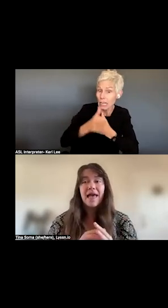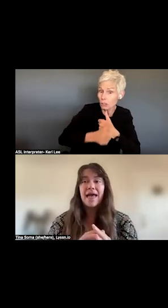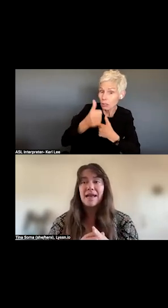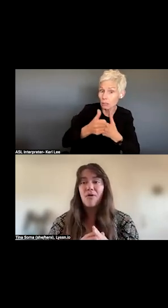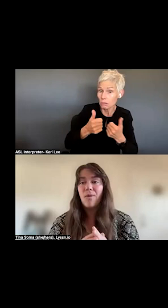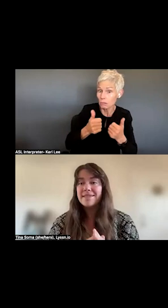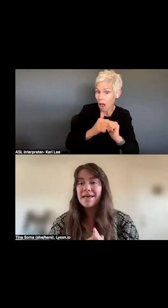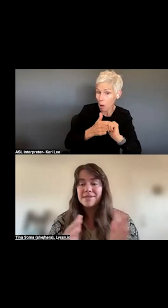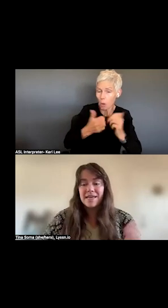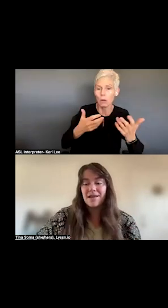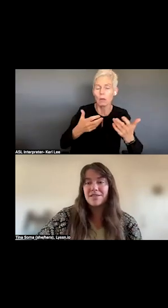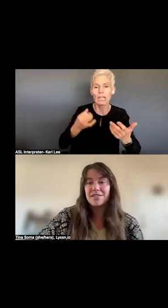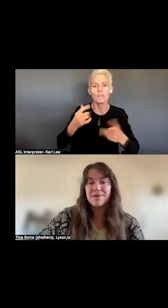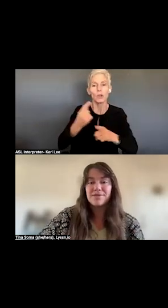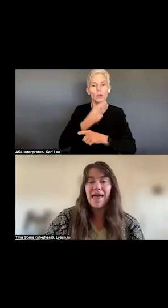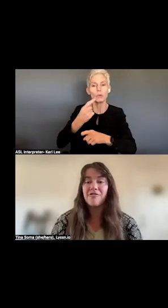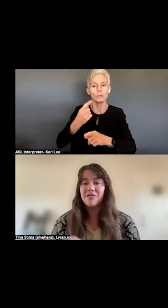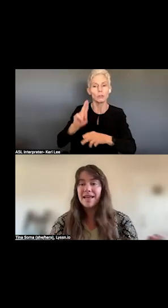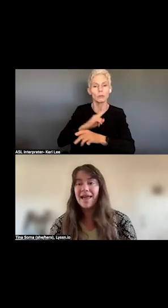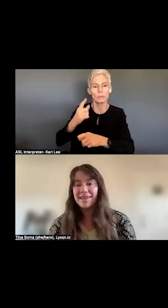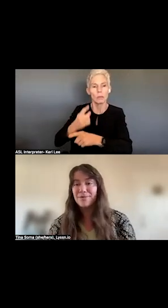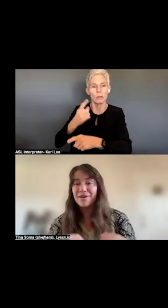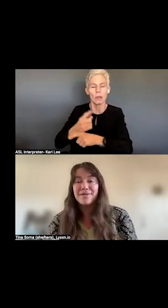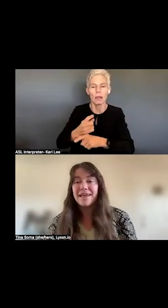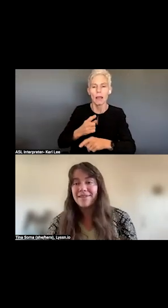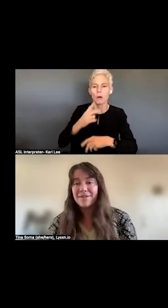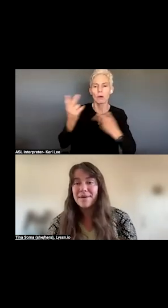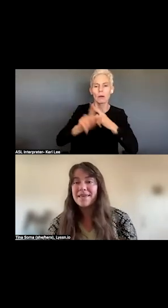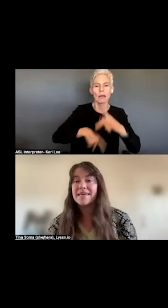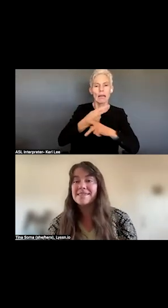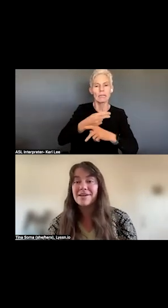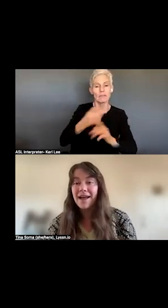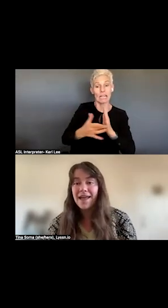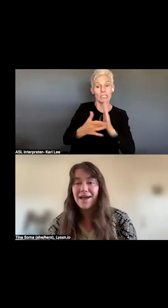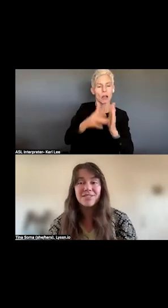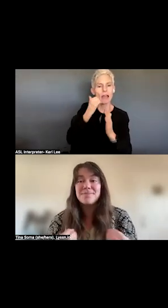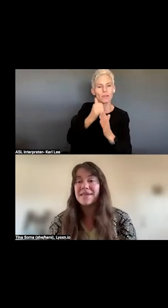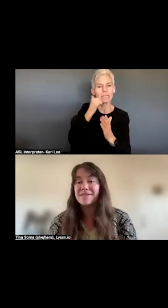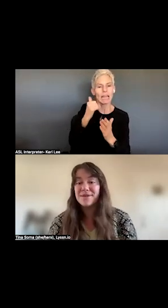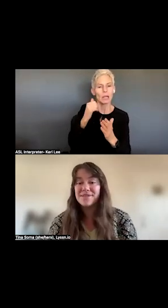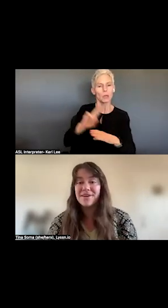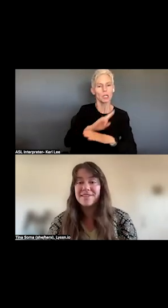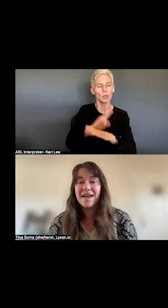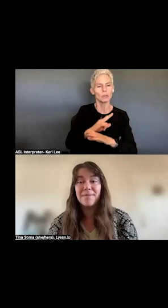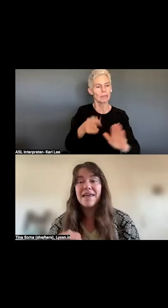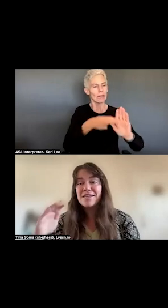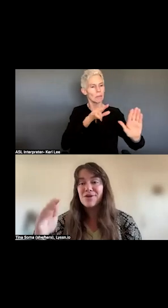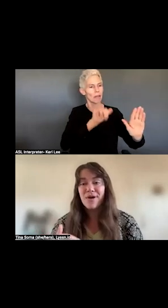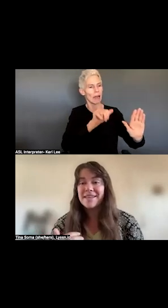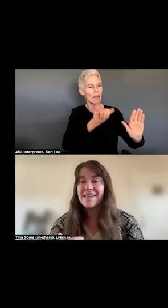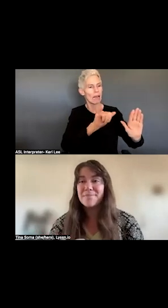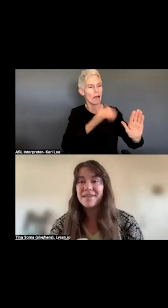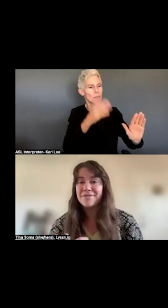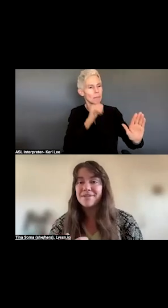inappropriately, and what types of technology do we use every day that we don't even maybe consider AI just because we use it all the time. So